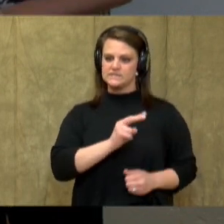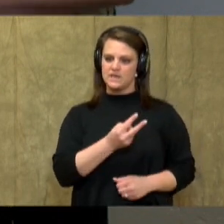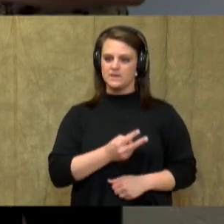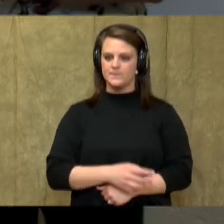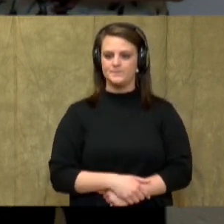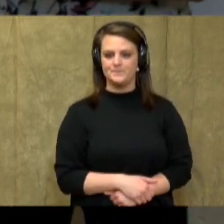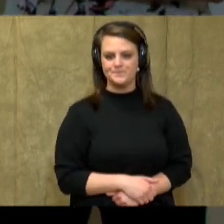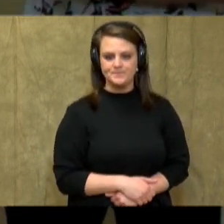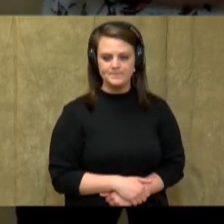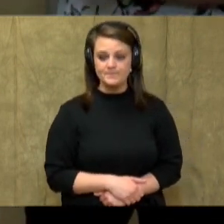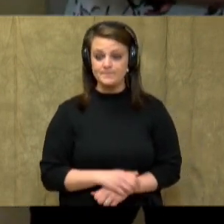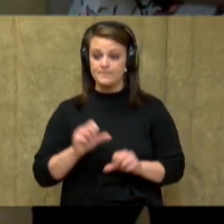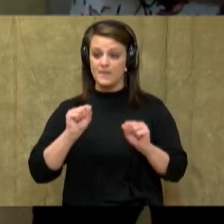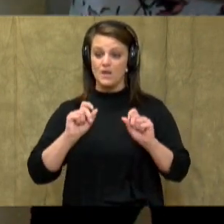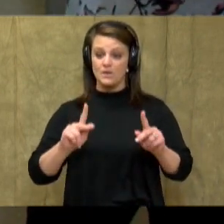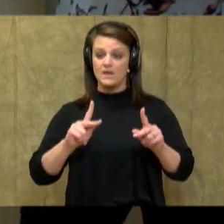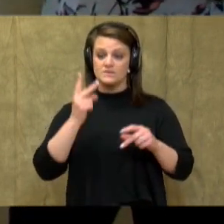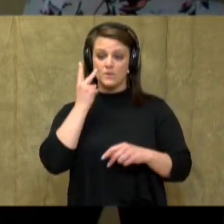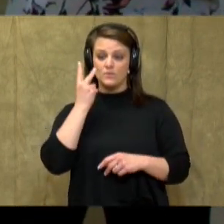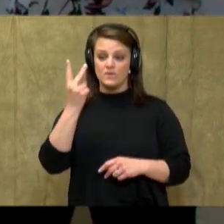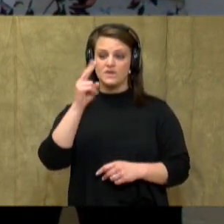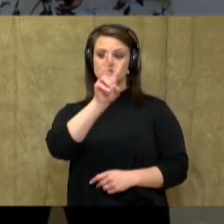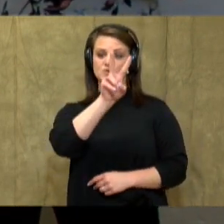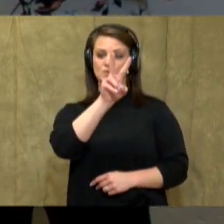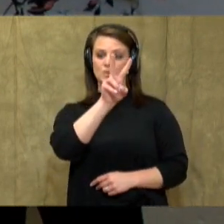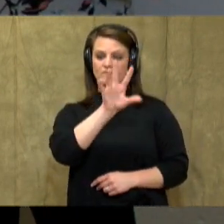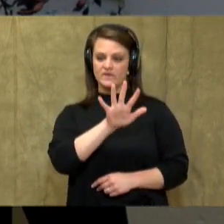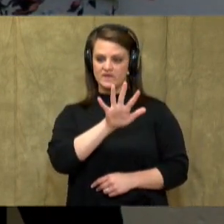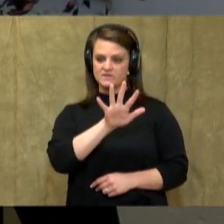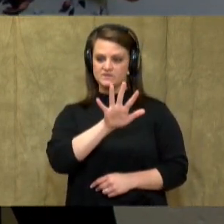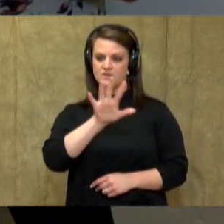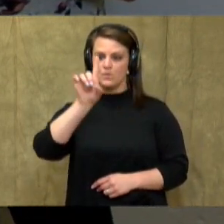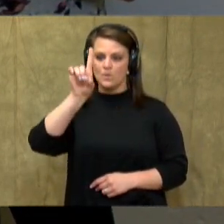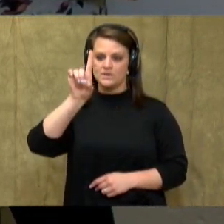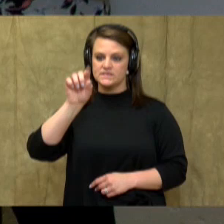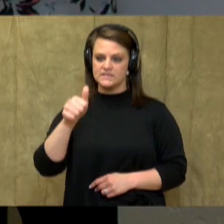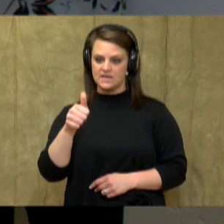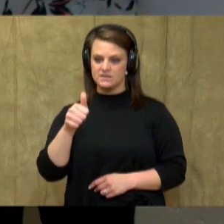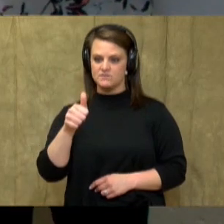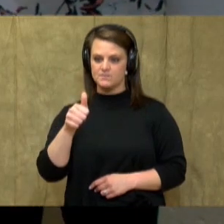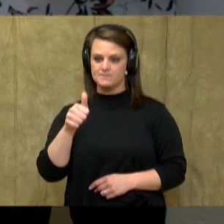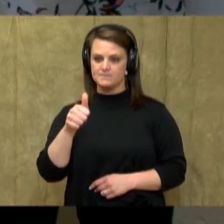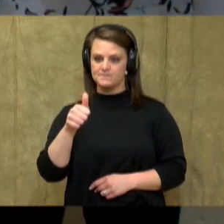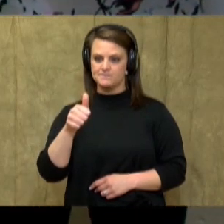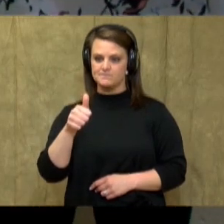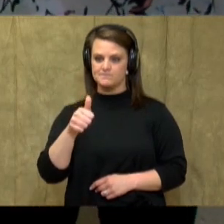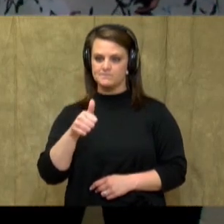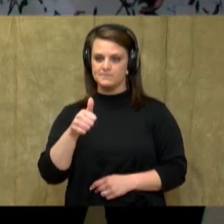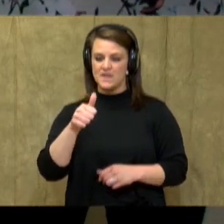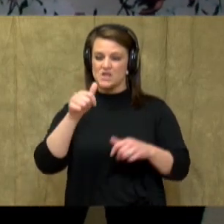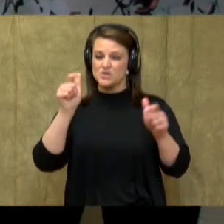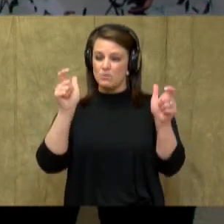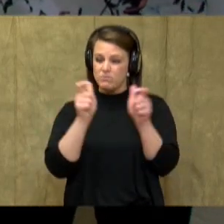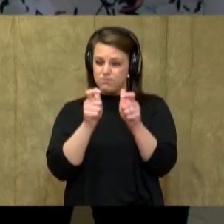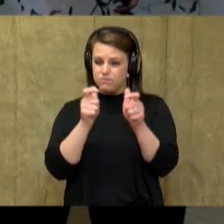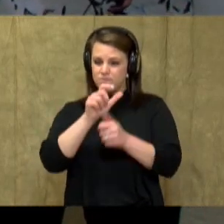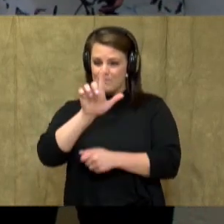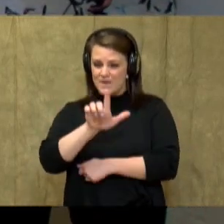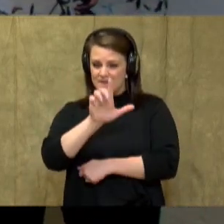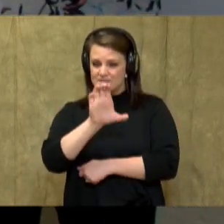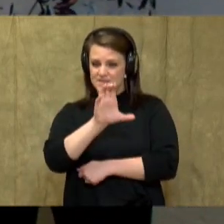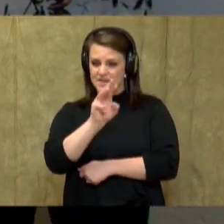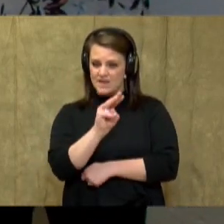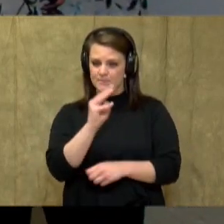one. All right, so looking at 2/5 and 1/10, what was the lowest